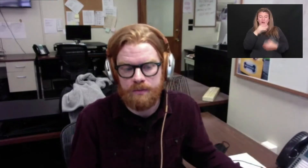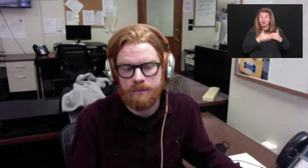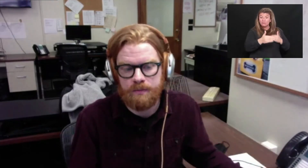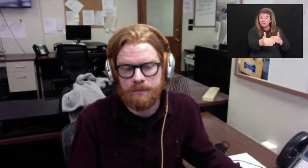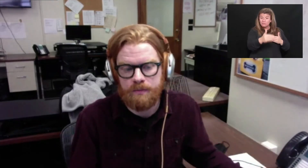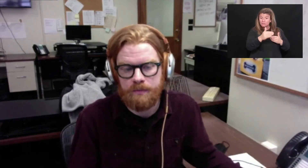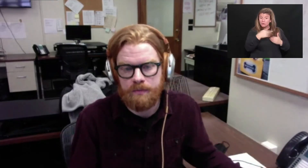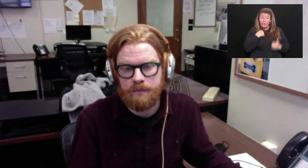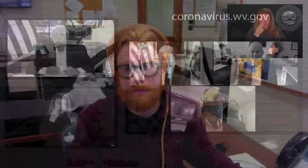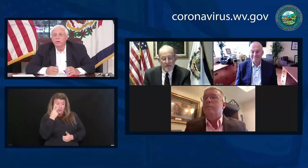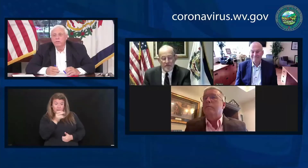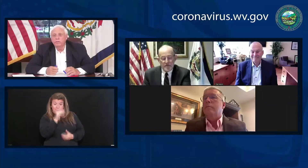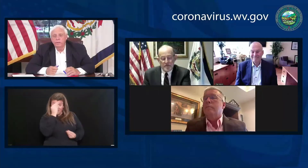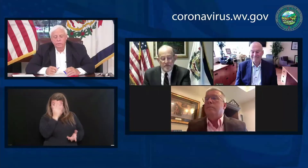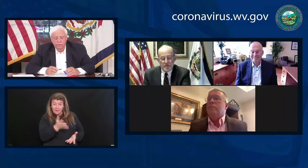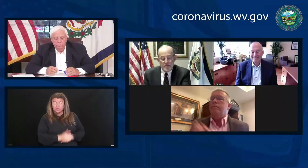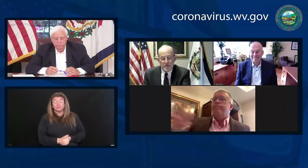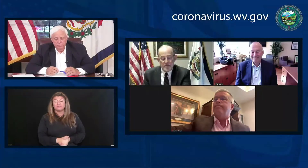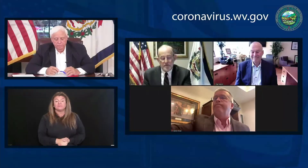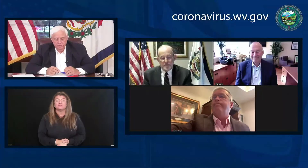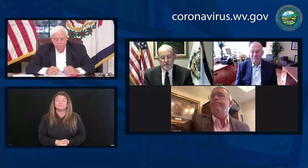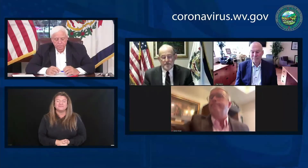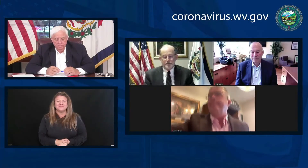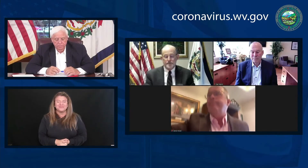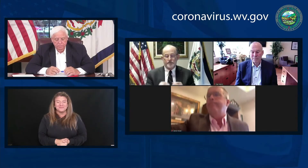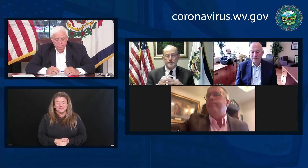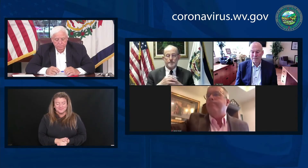you. General Hoyer, this is you, sir.